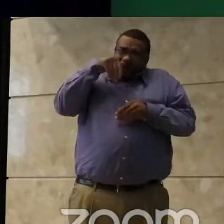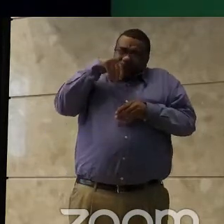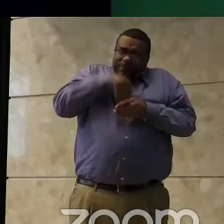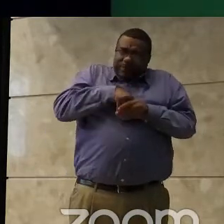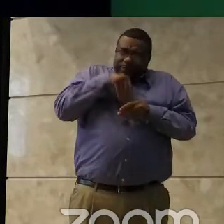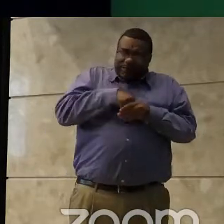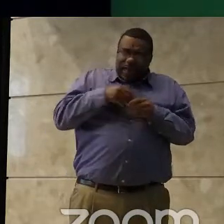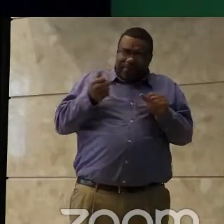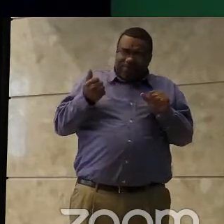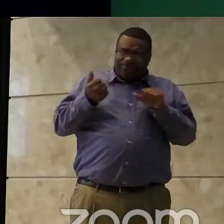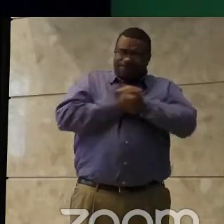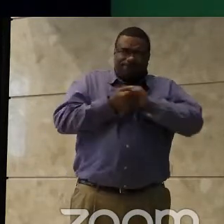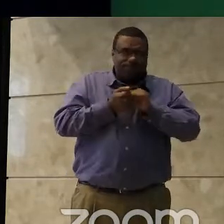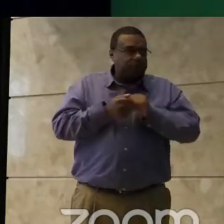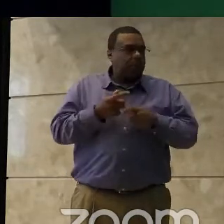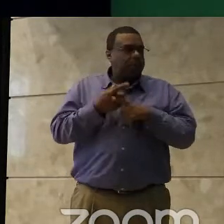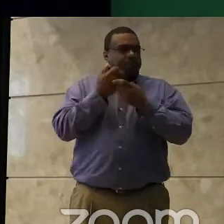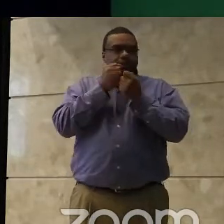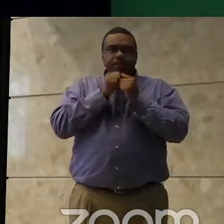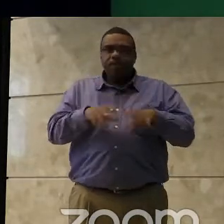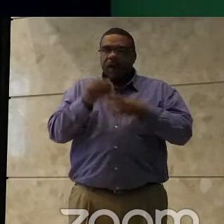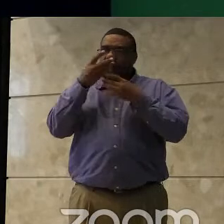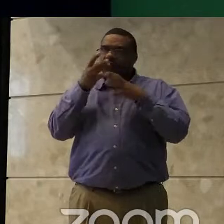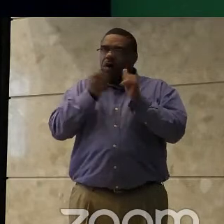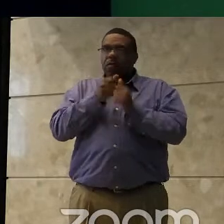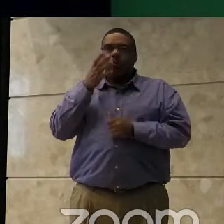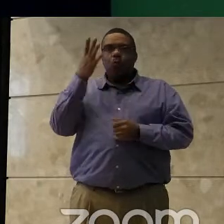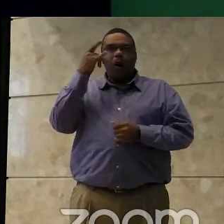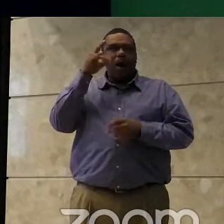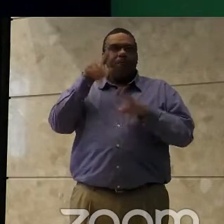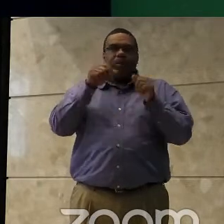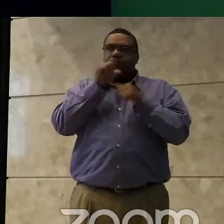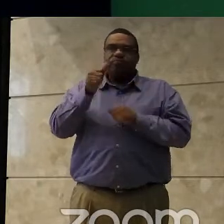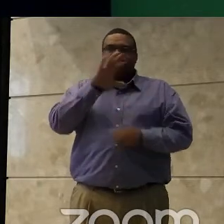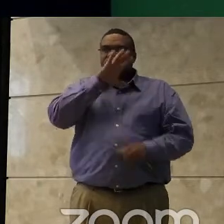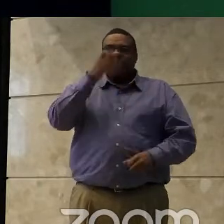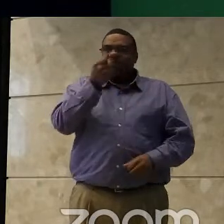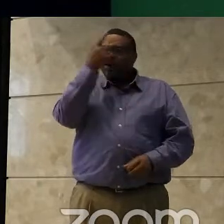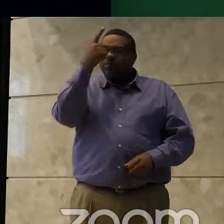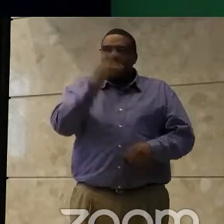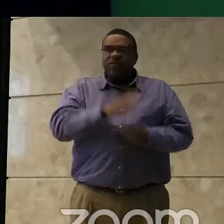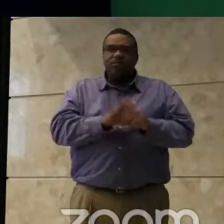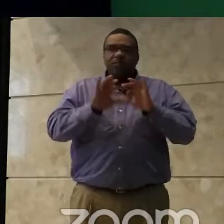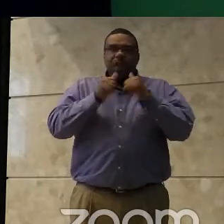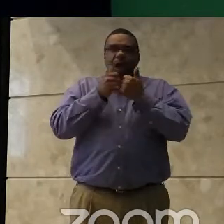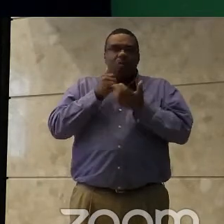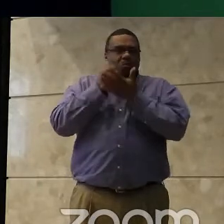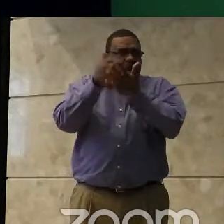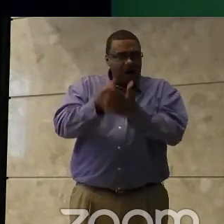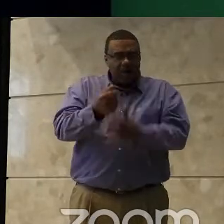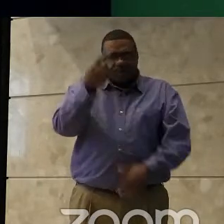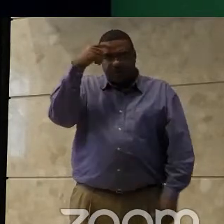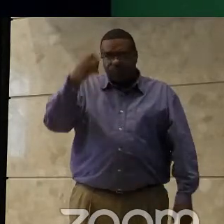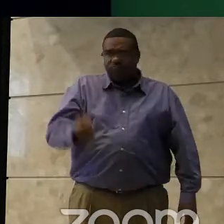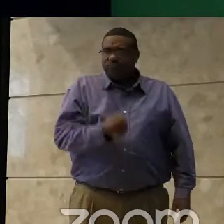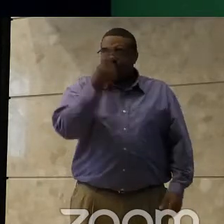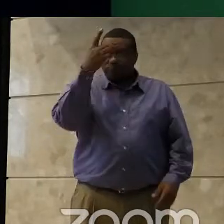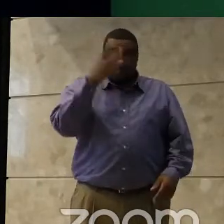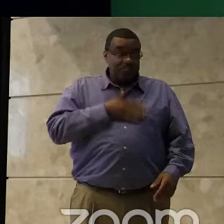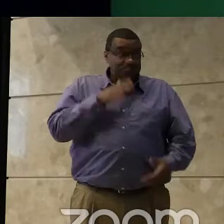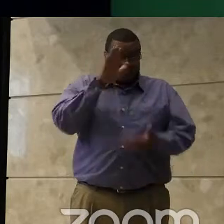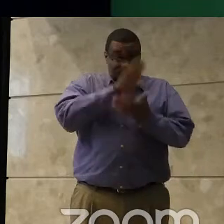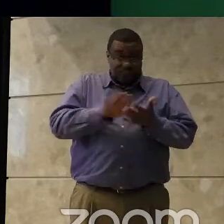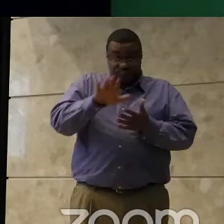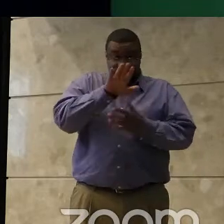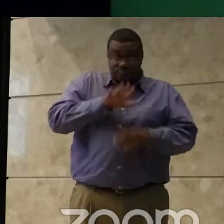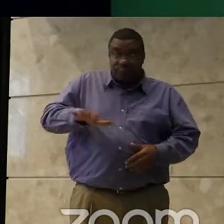blessed to get that message. A lot of people never got that message. The question is, how do we help them to get that message? On my own campus, I've